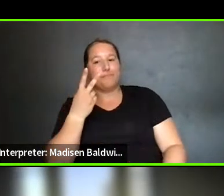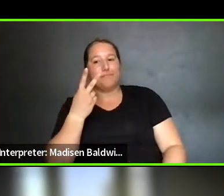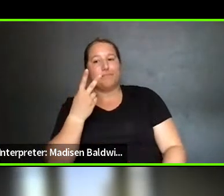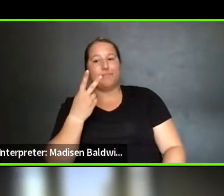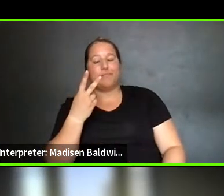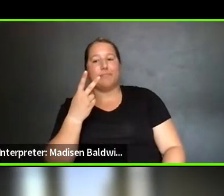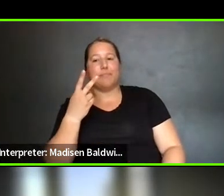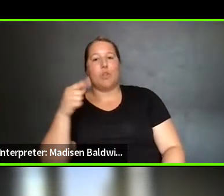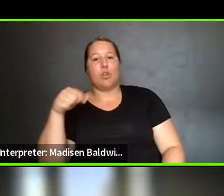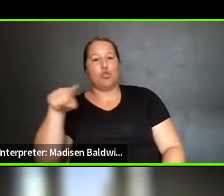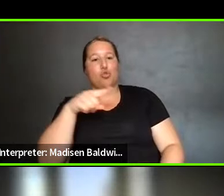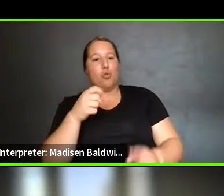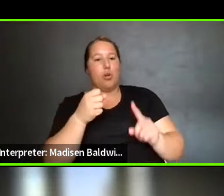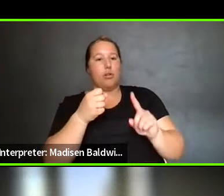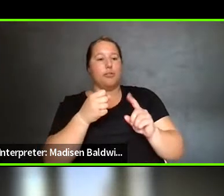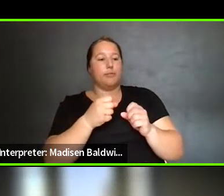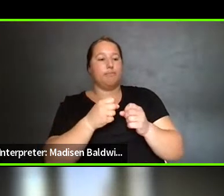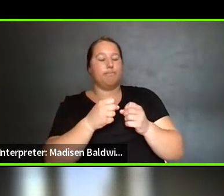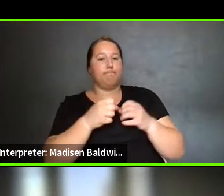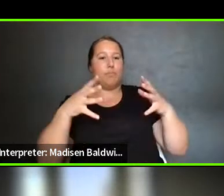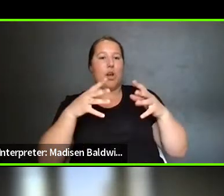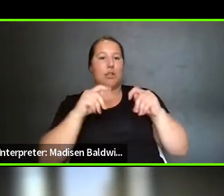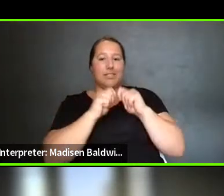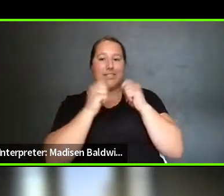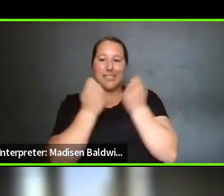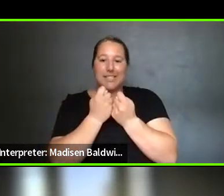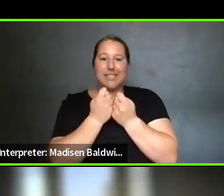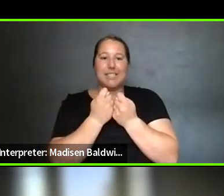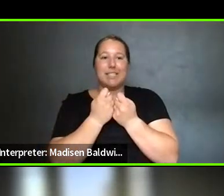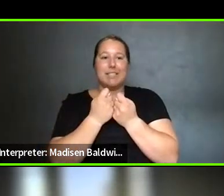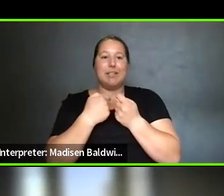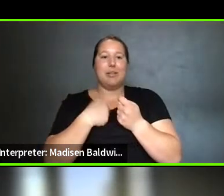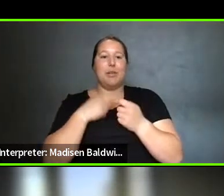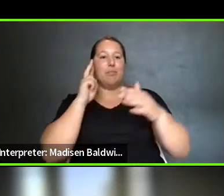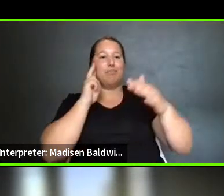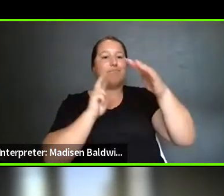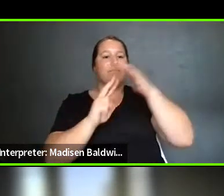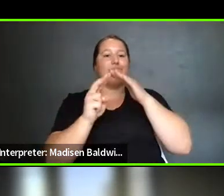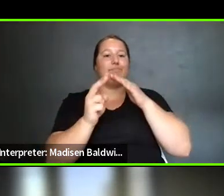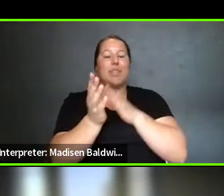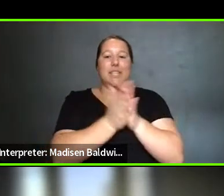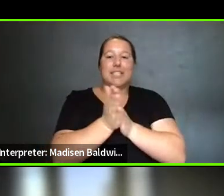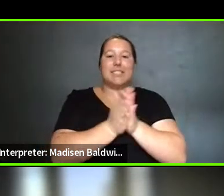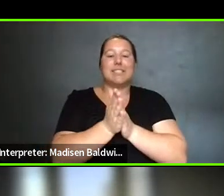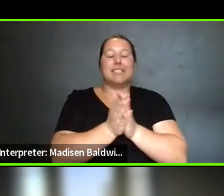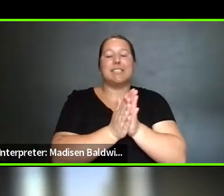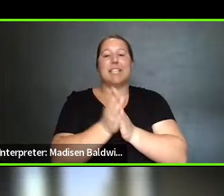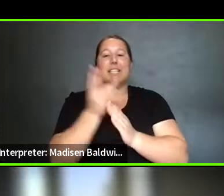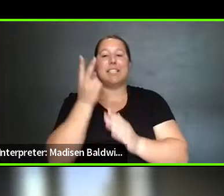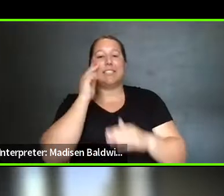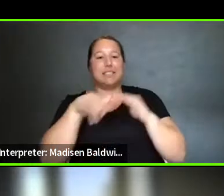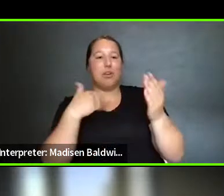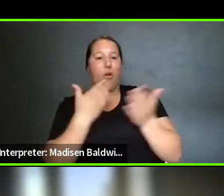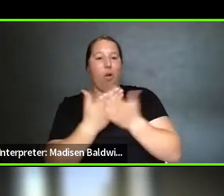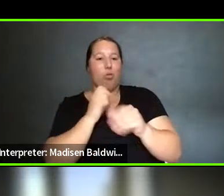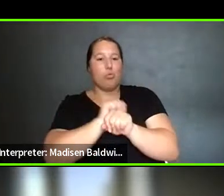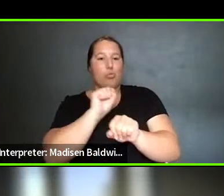have expanded your team. And I'm looking forward to seeing all the great work that comes out of the PIC process